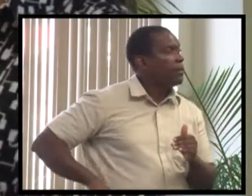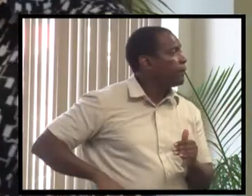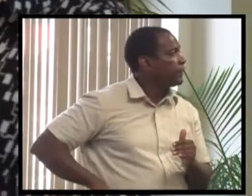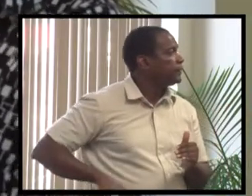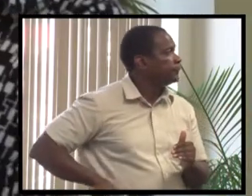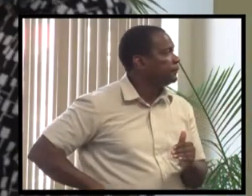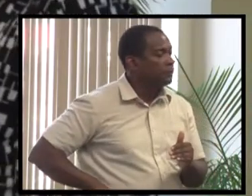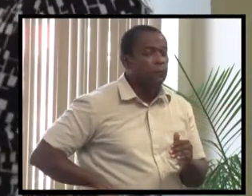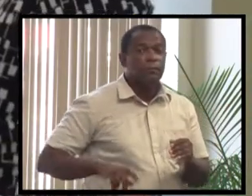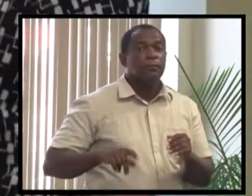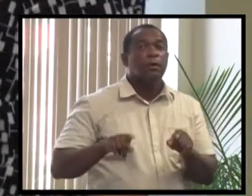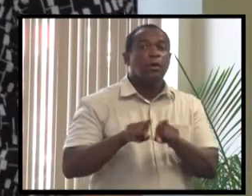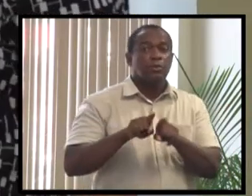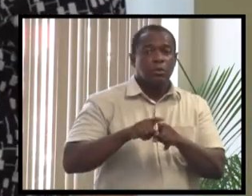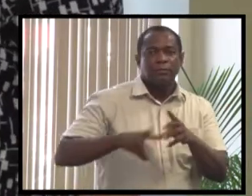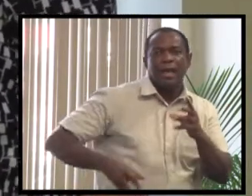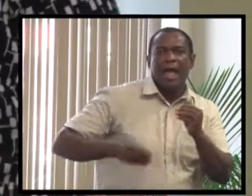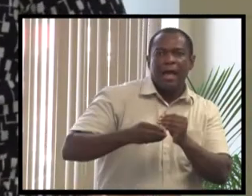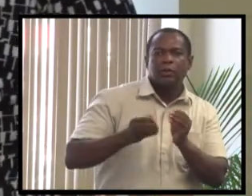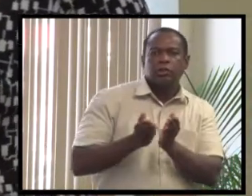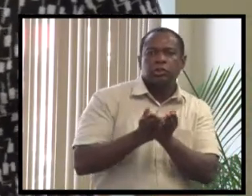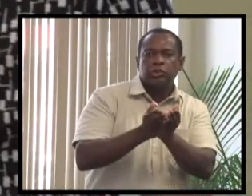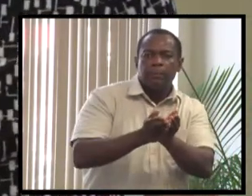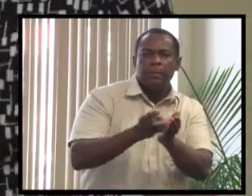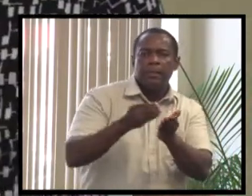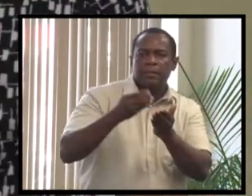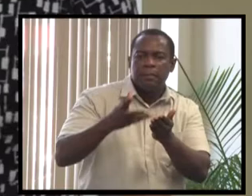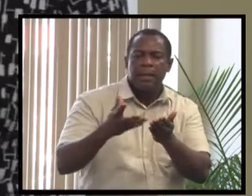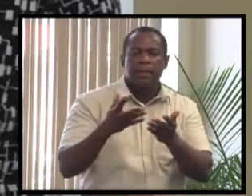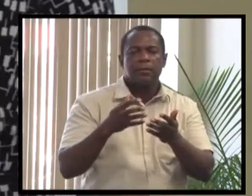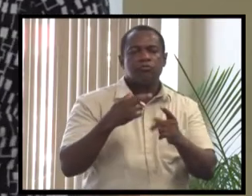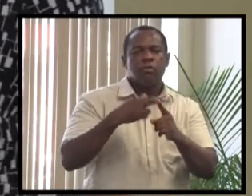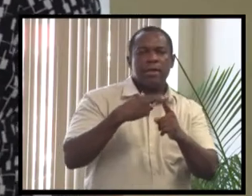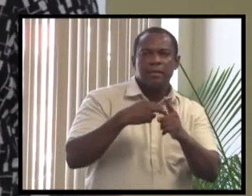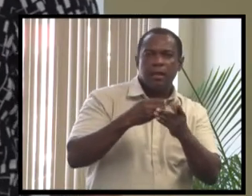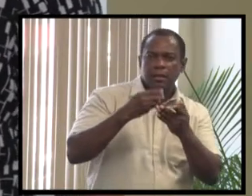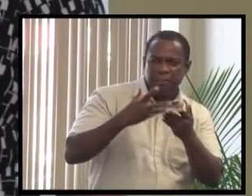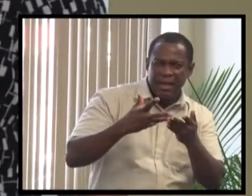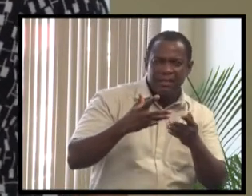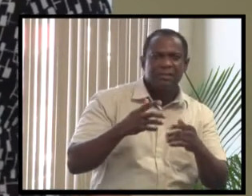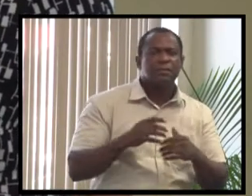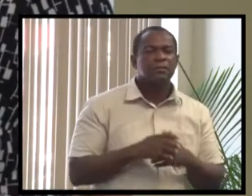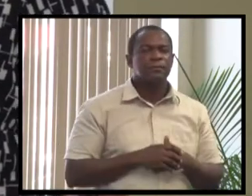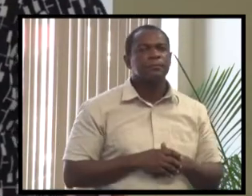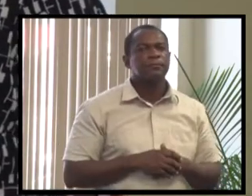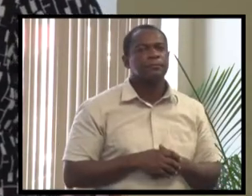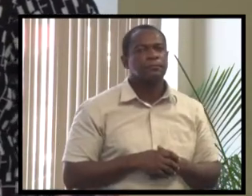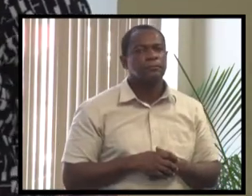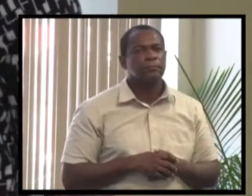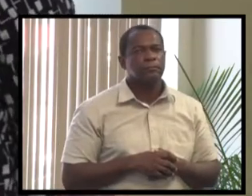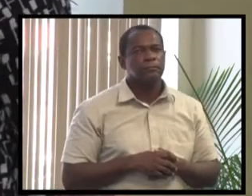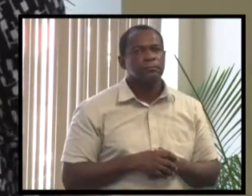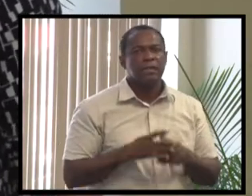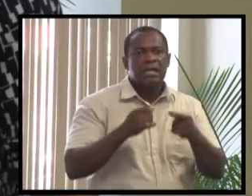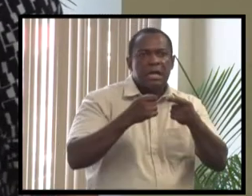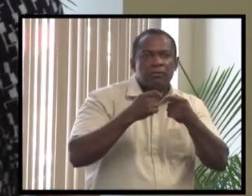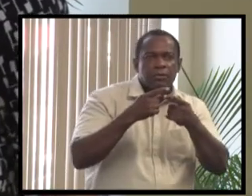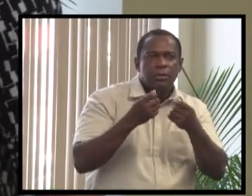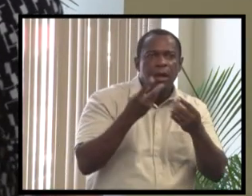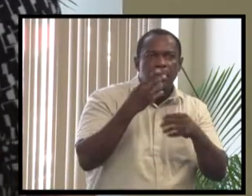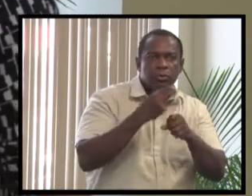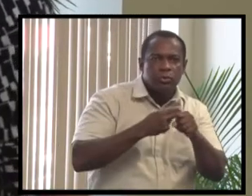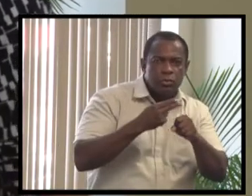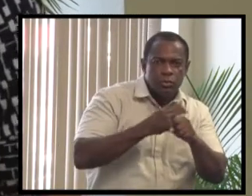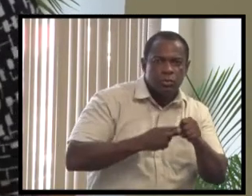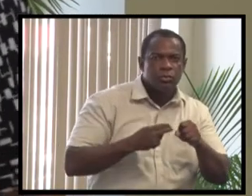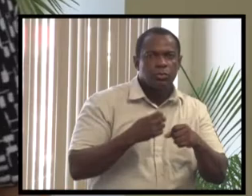will add our shipping expenses or rentals and that kind of stuff. But for the designers it's a lot different because how much electricity did I use